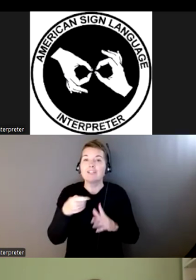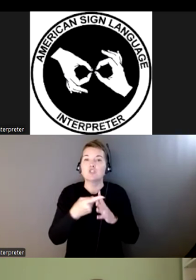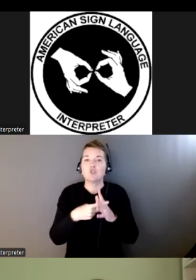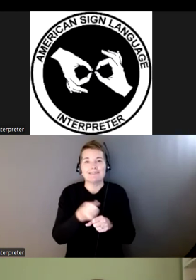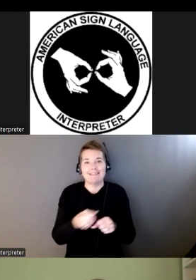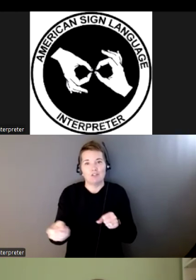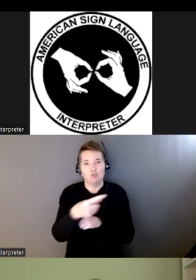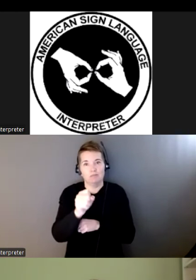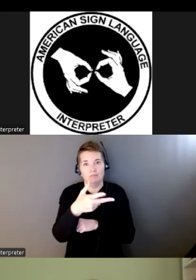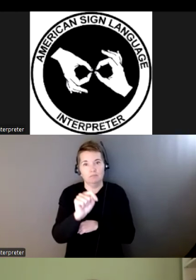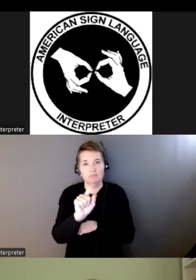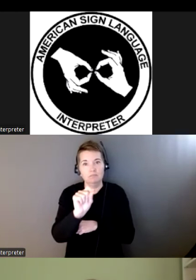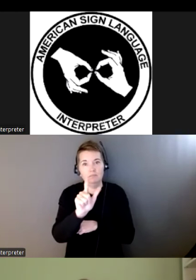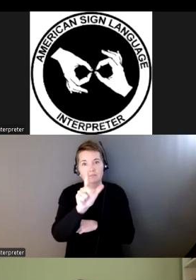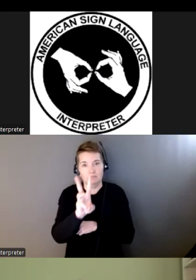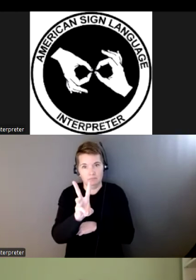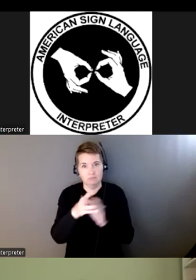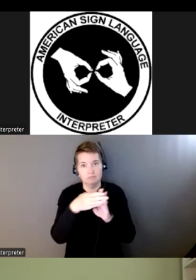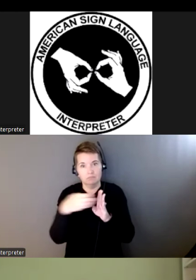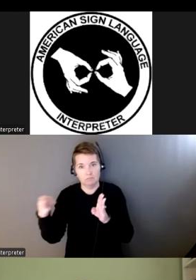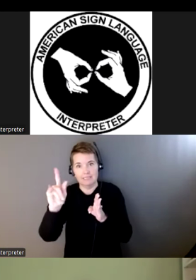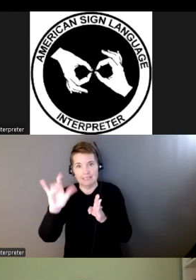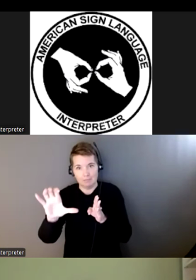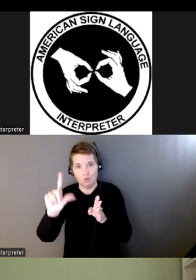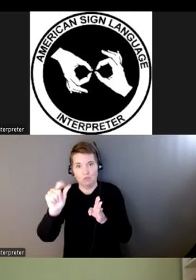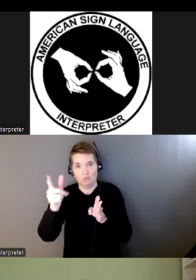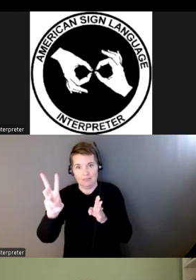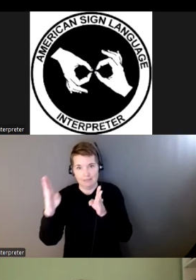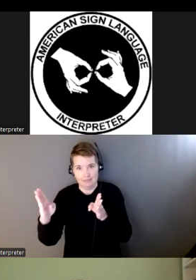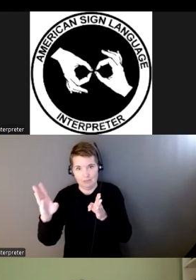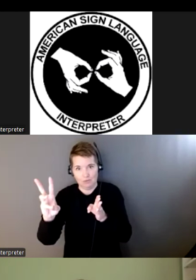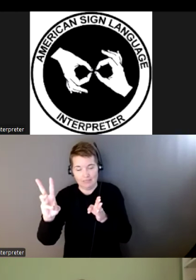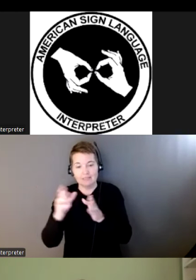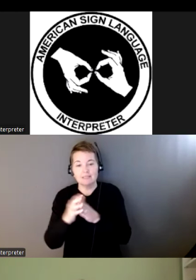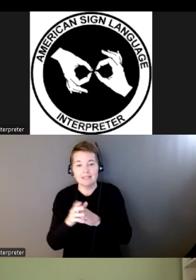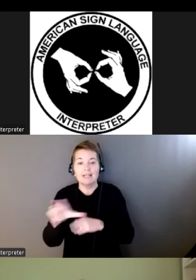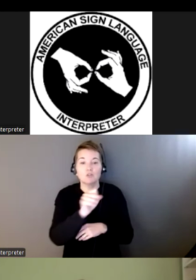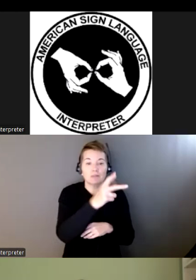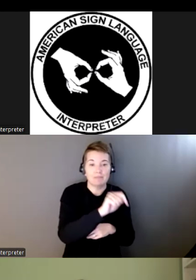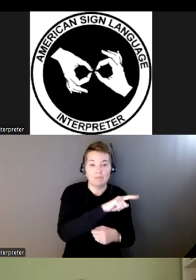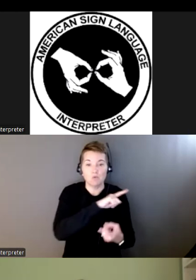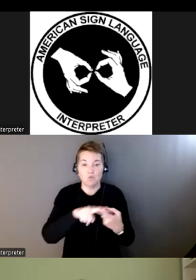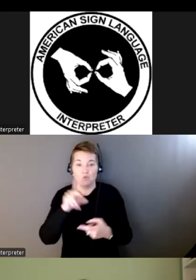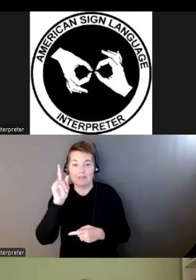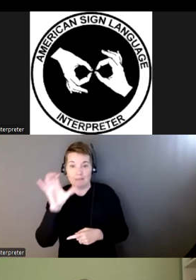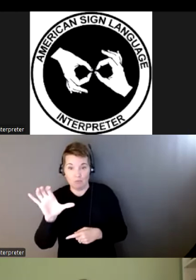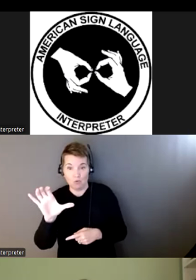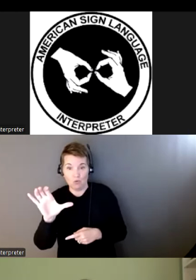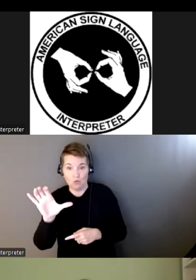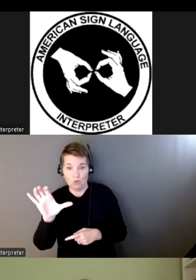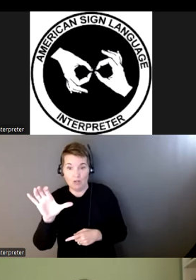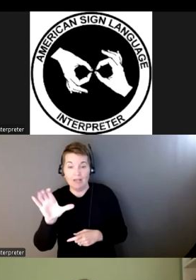not only next year, but within a specific time frame that is September to December for